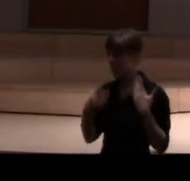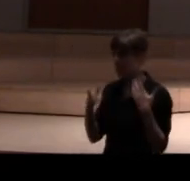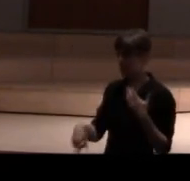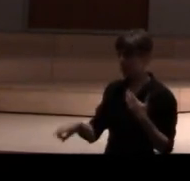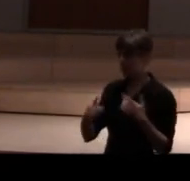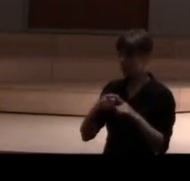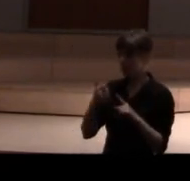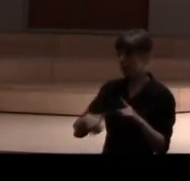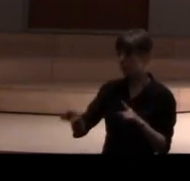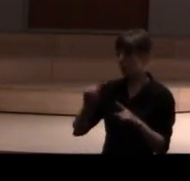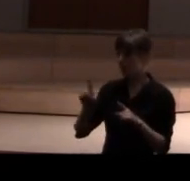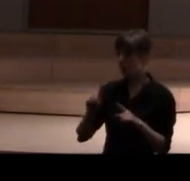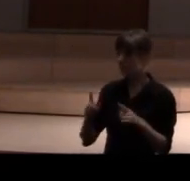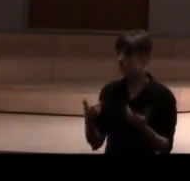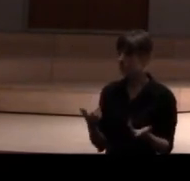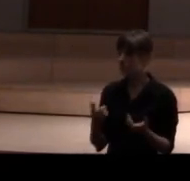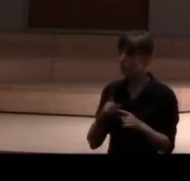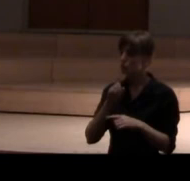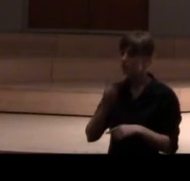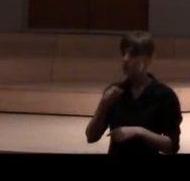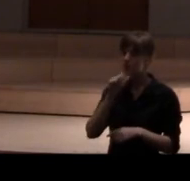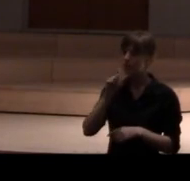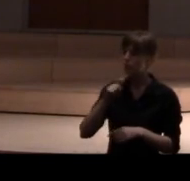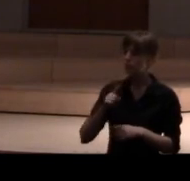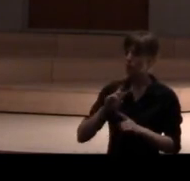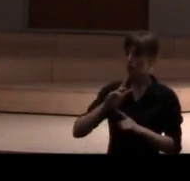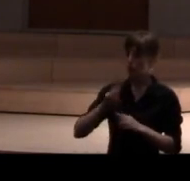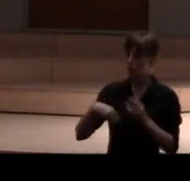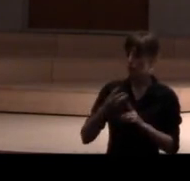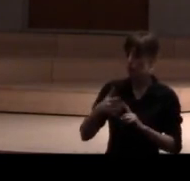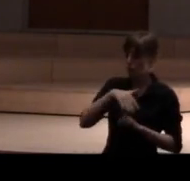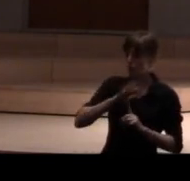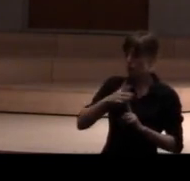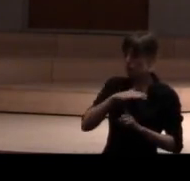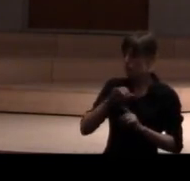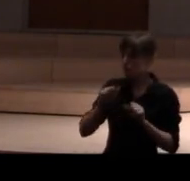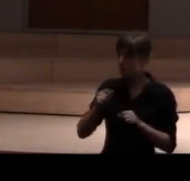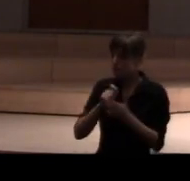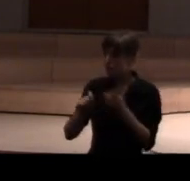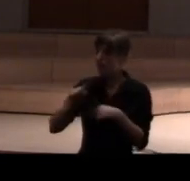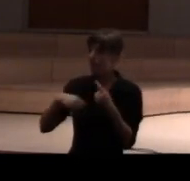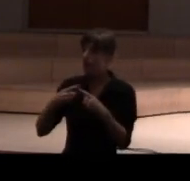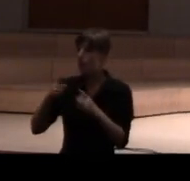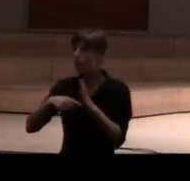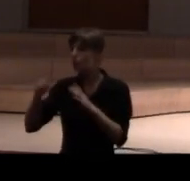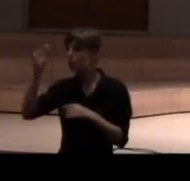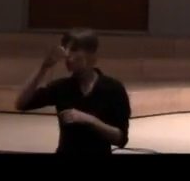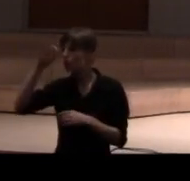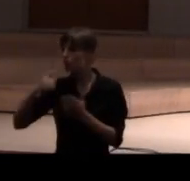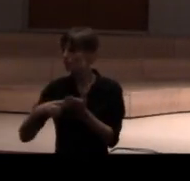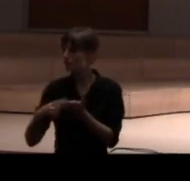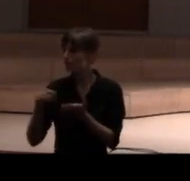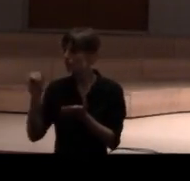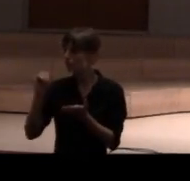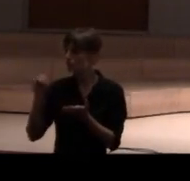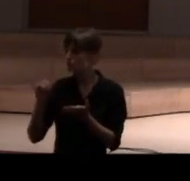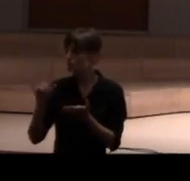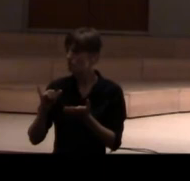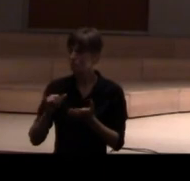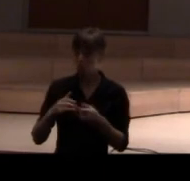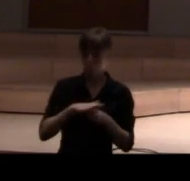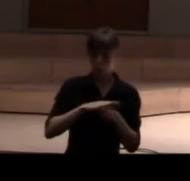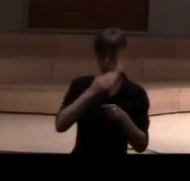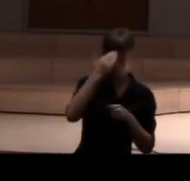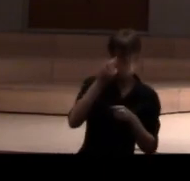It doesn't necessarily have to be the world that you see around you. You can write about what you don't know sometimes. Now, embracing